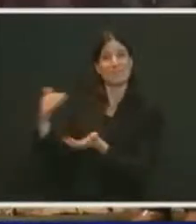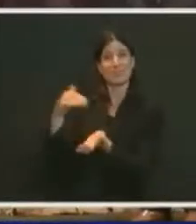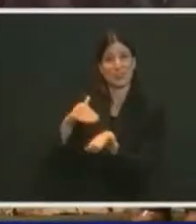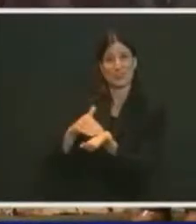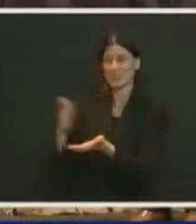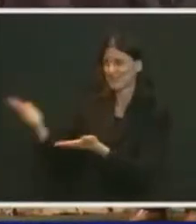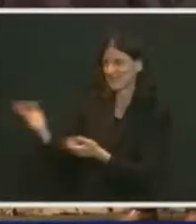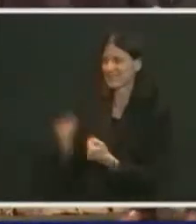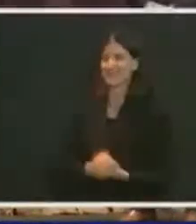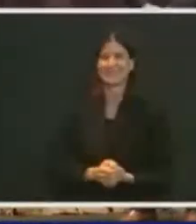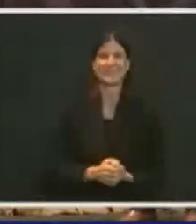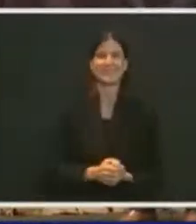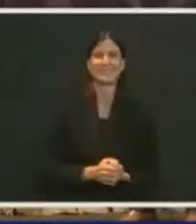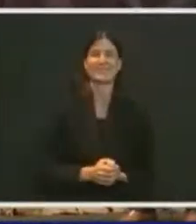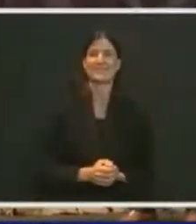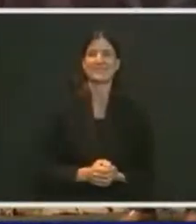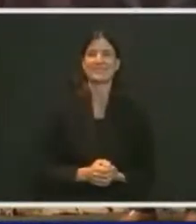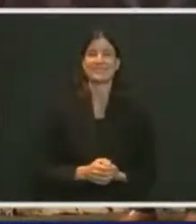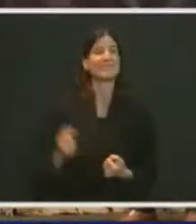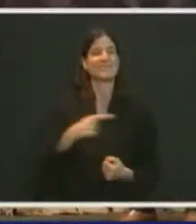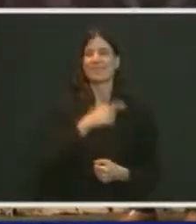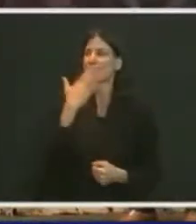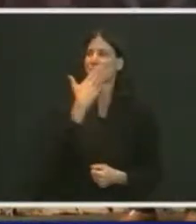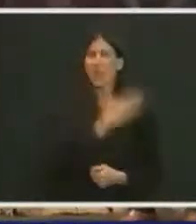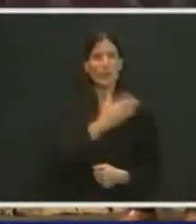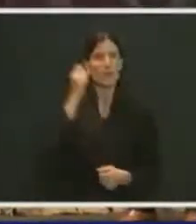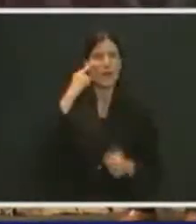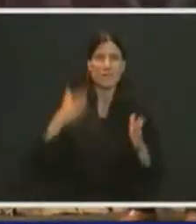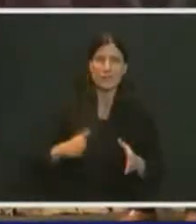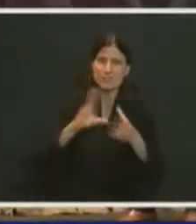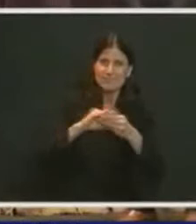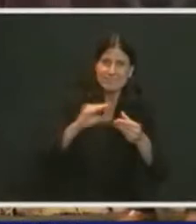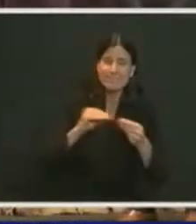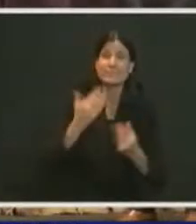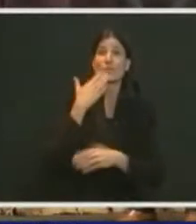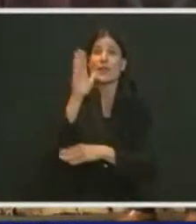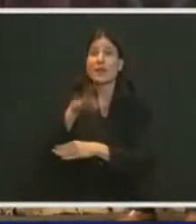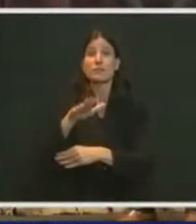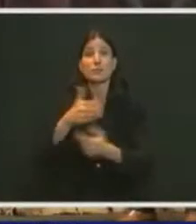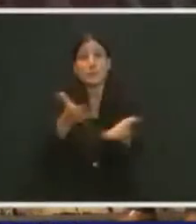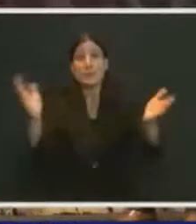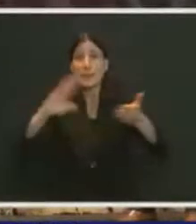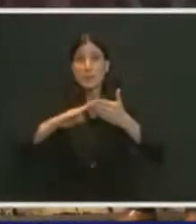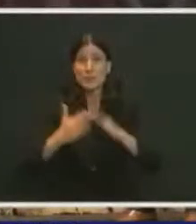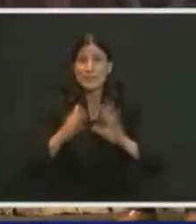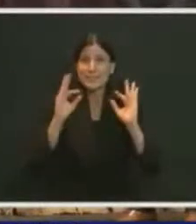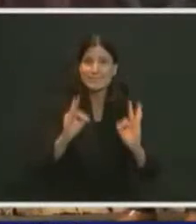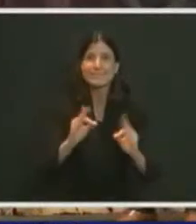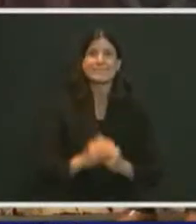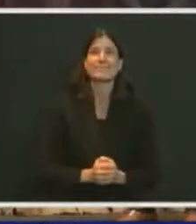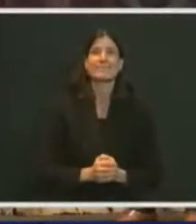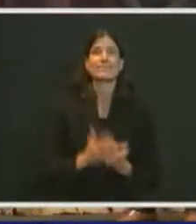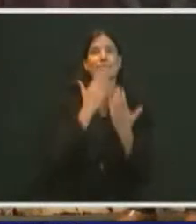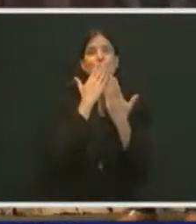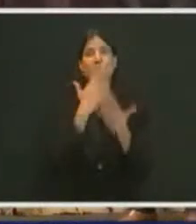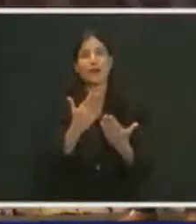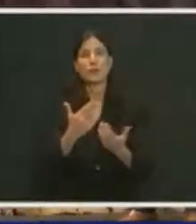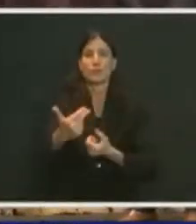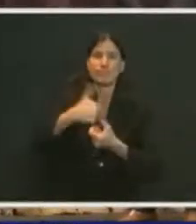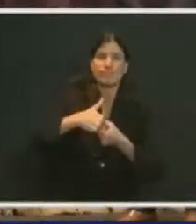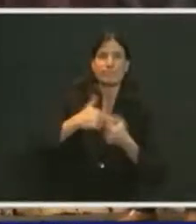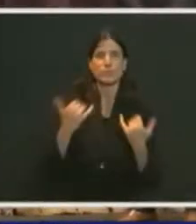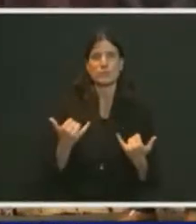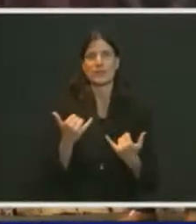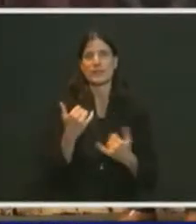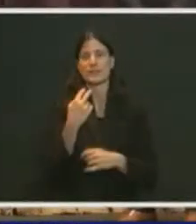Thank you, Governor. Good afternoon, everyone. Thank you for being with us today. I want to